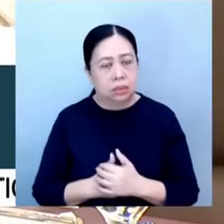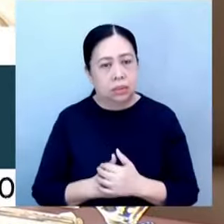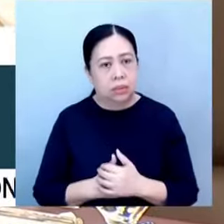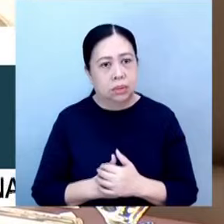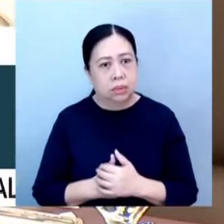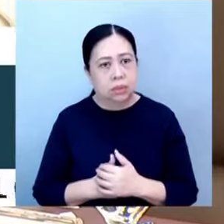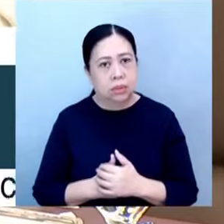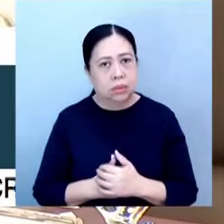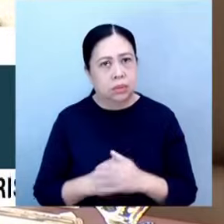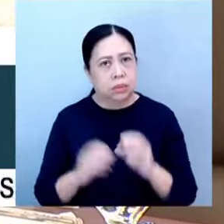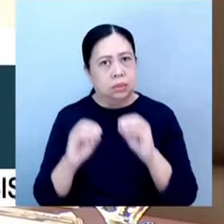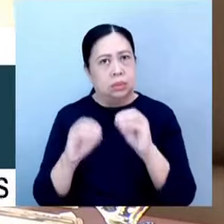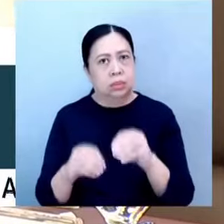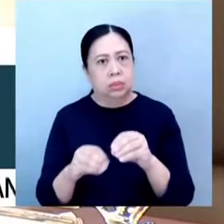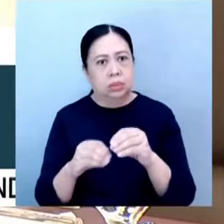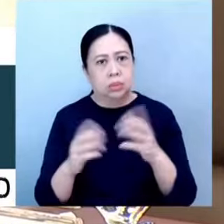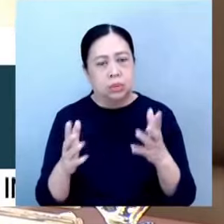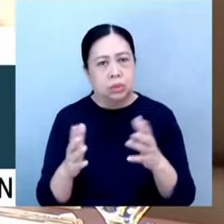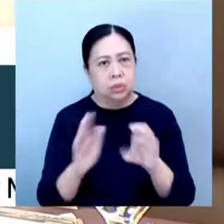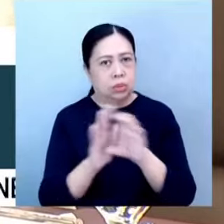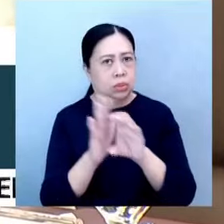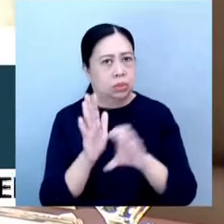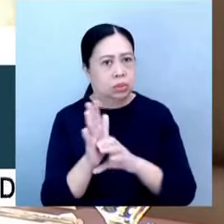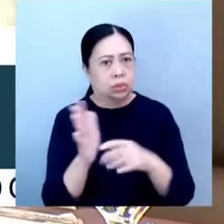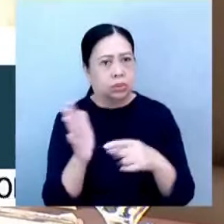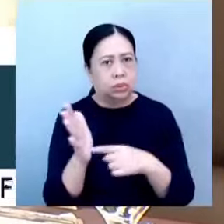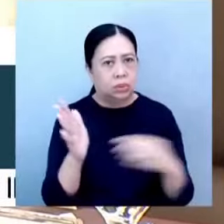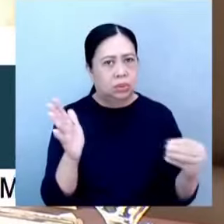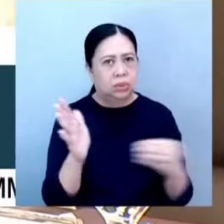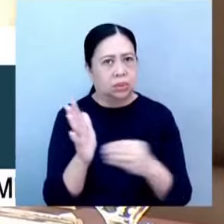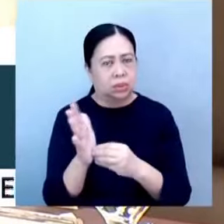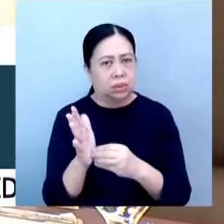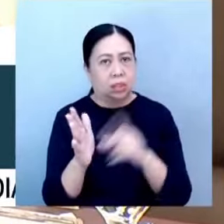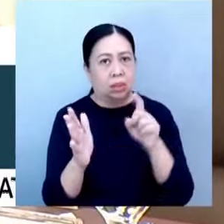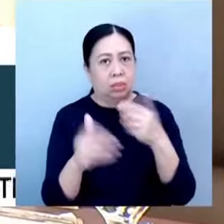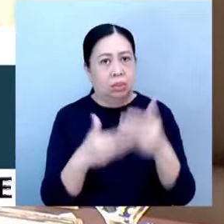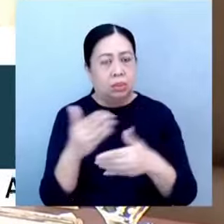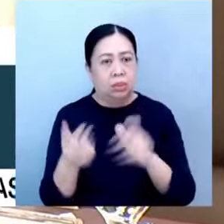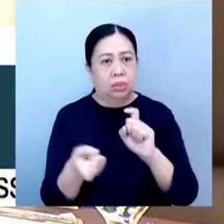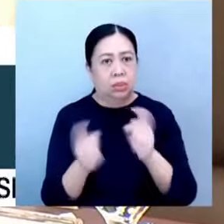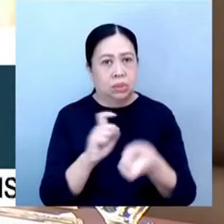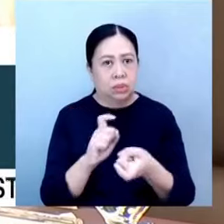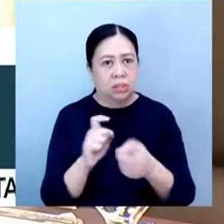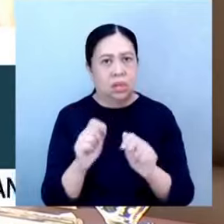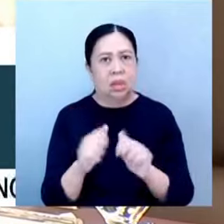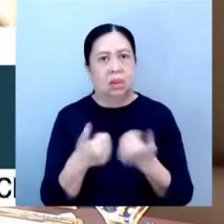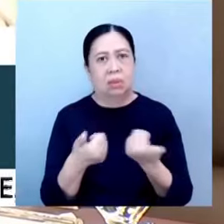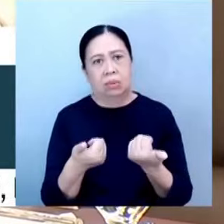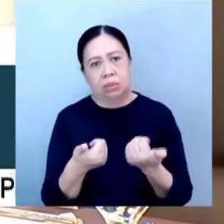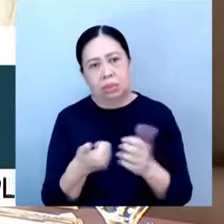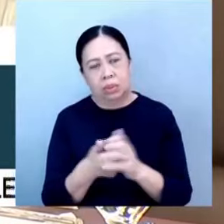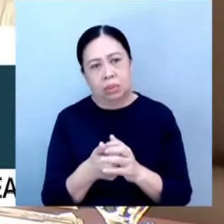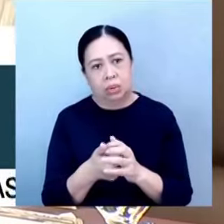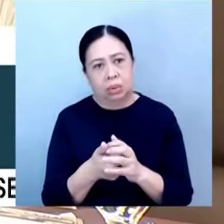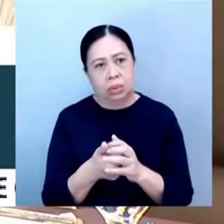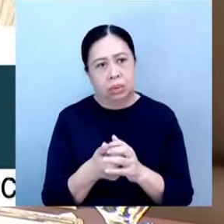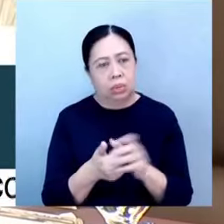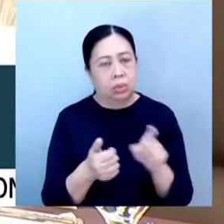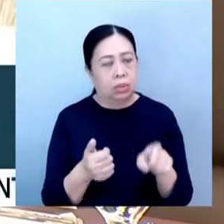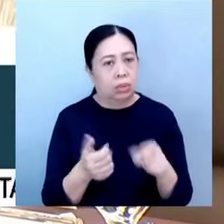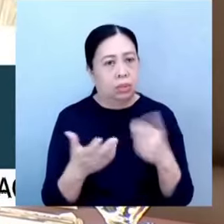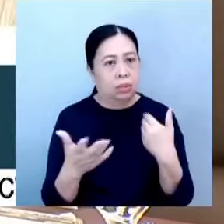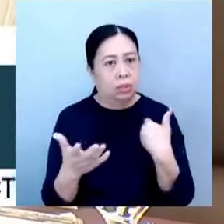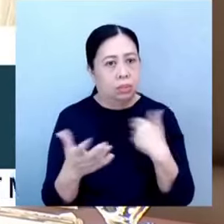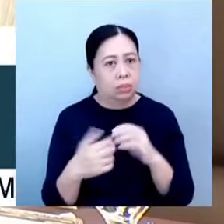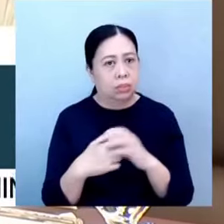put in a constitution. What is the procedure to change, to amend? You have